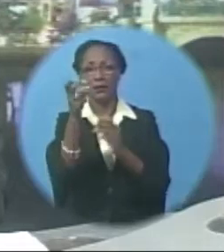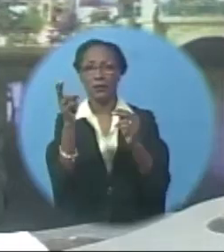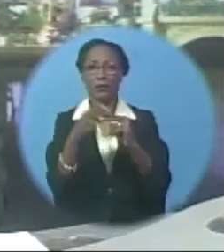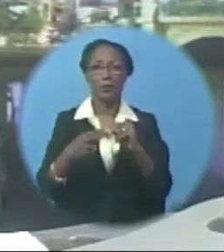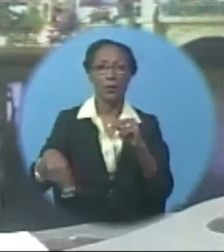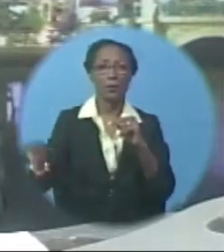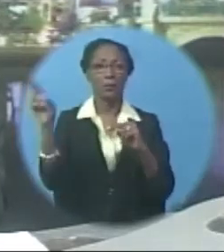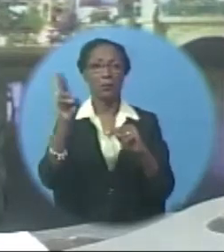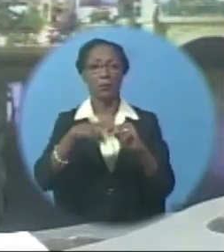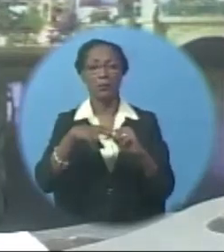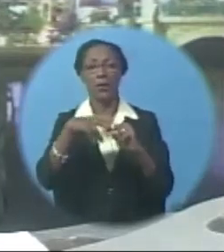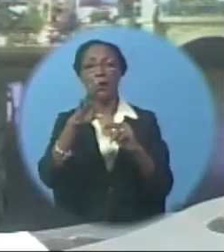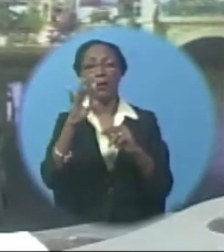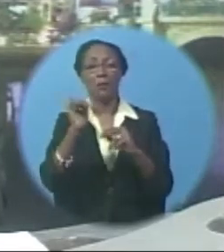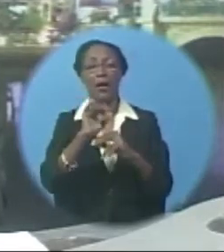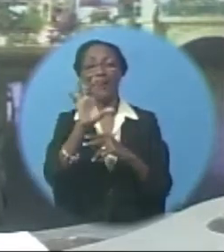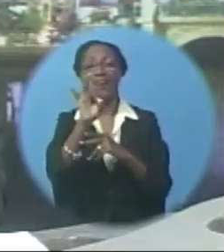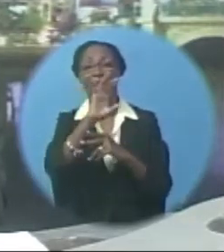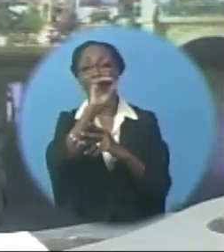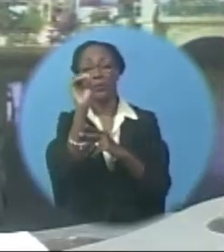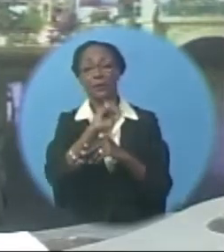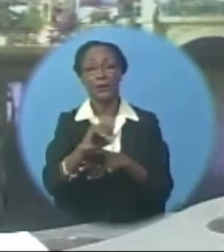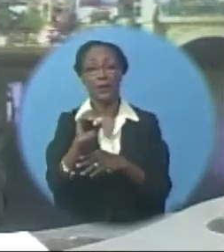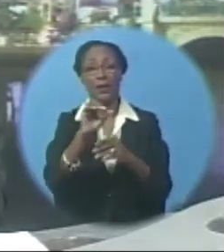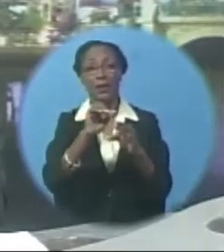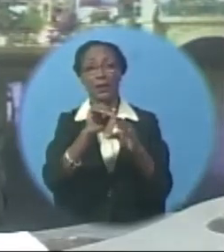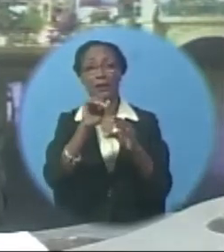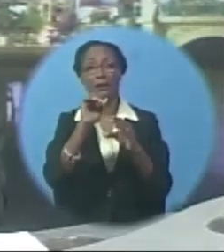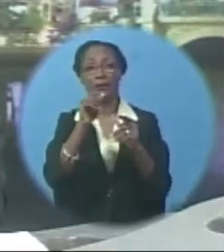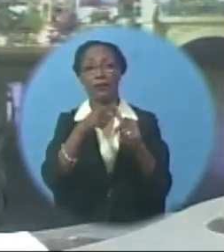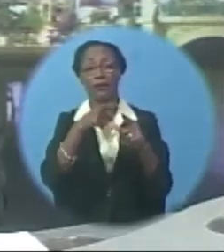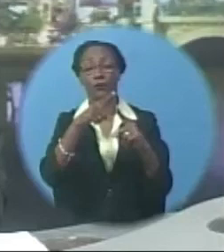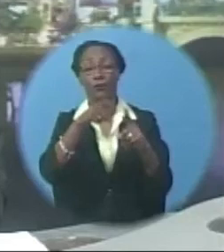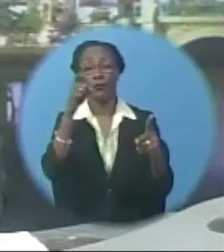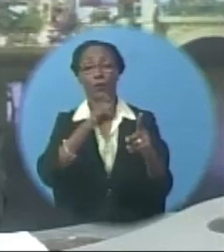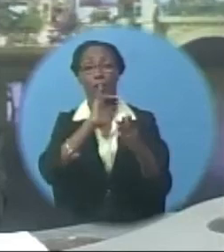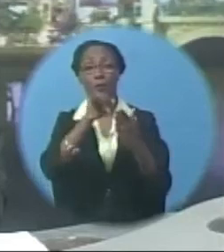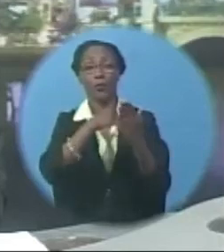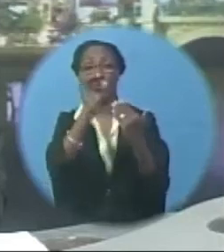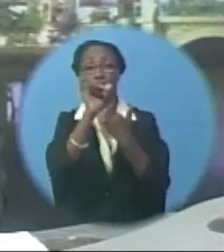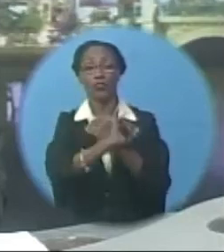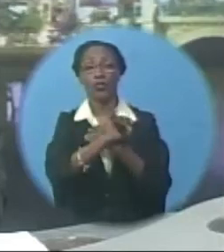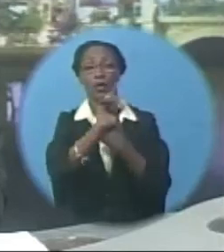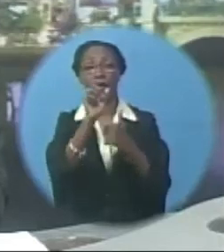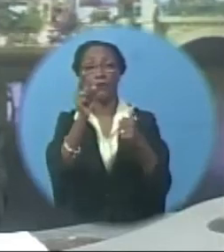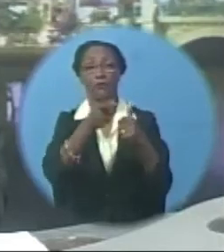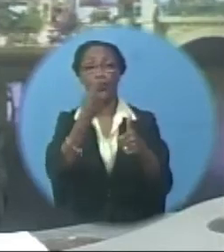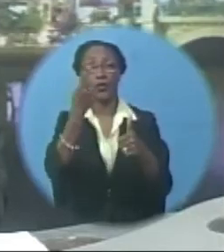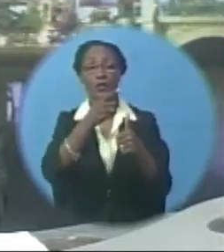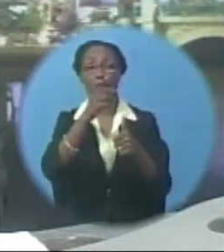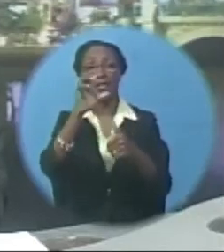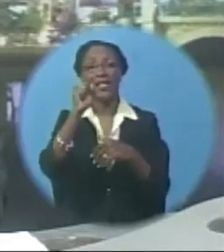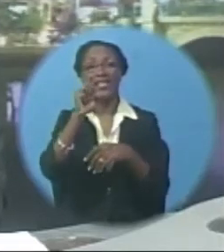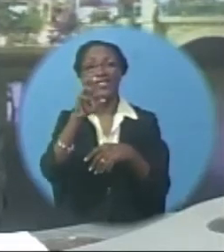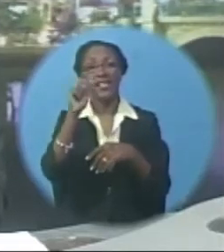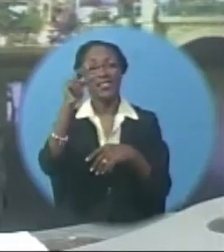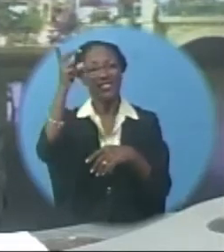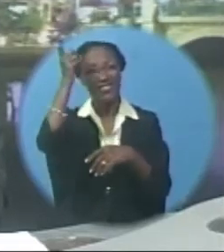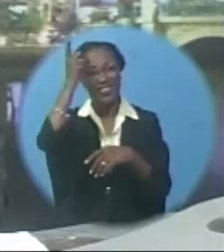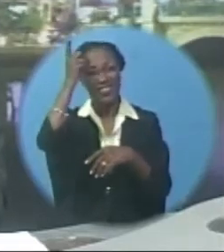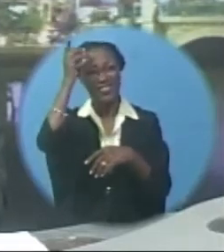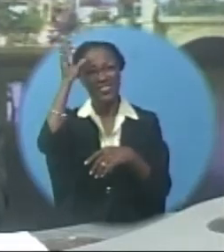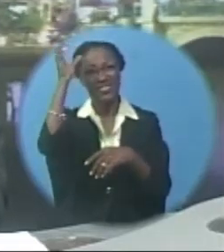July 1st. Senator Darcy Boyce explains that the levy is far easier to collect than others like income